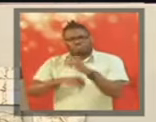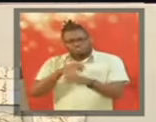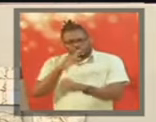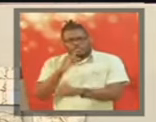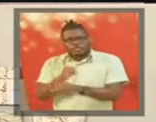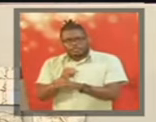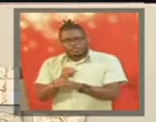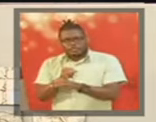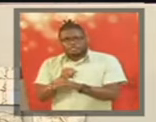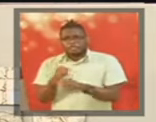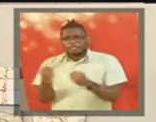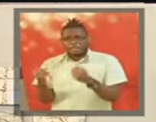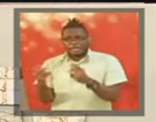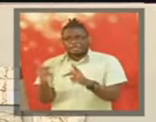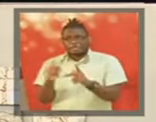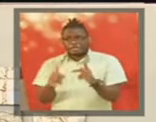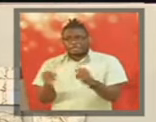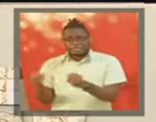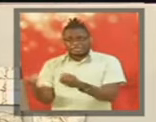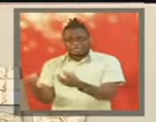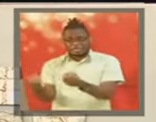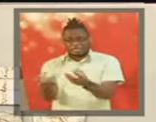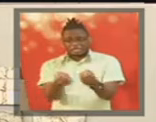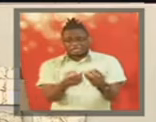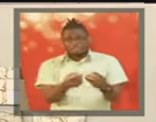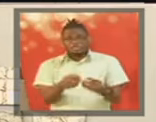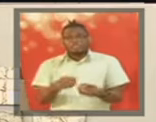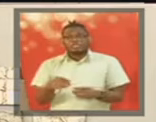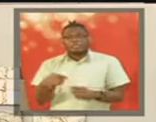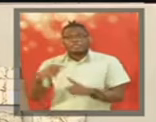of people who go on for months to have